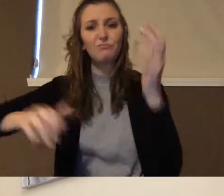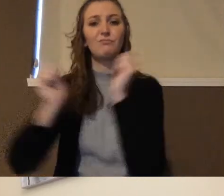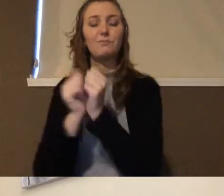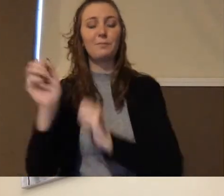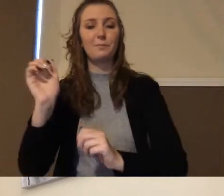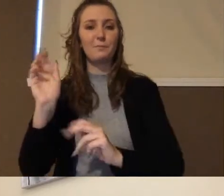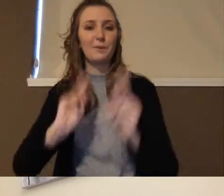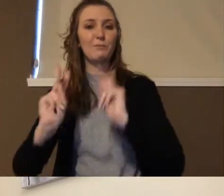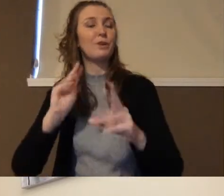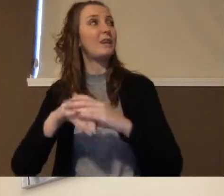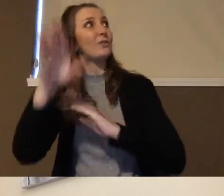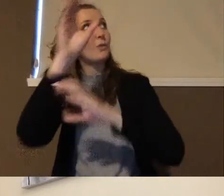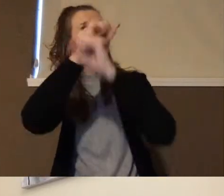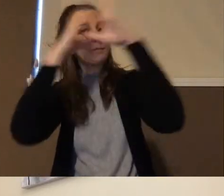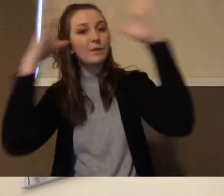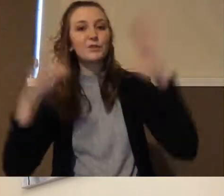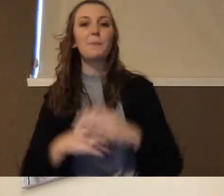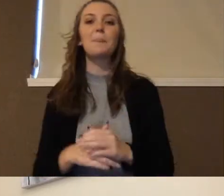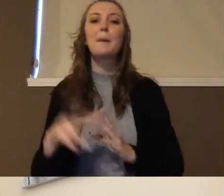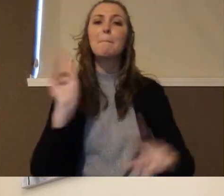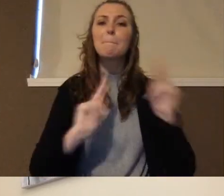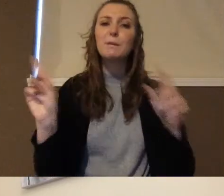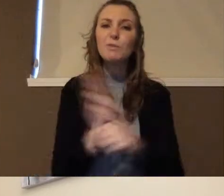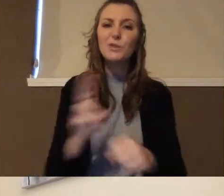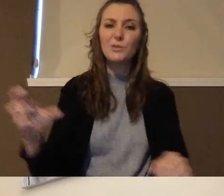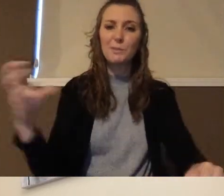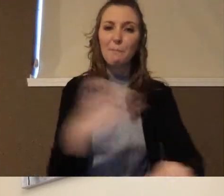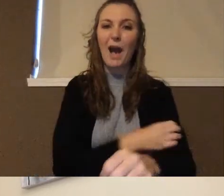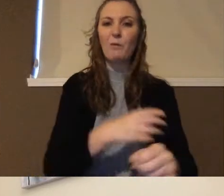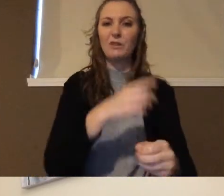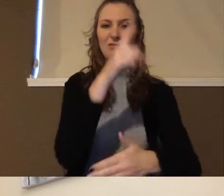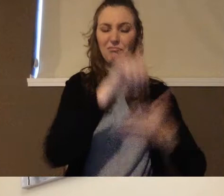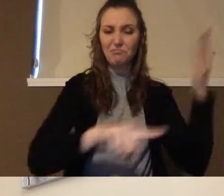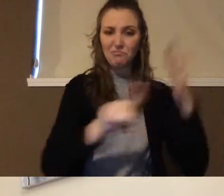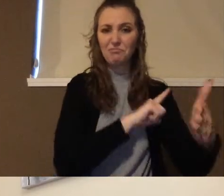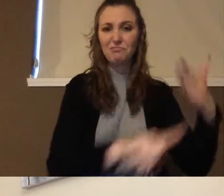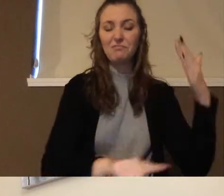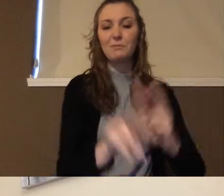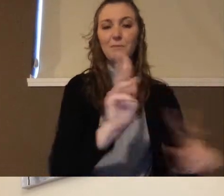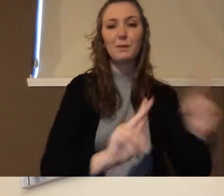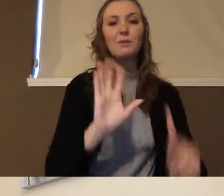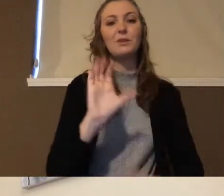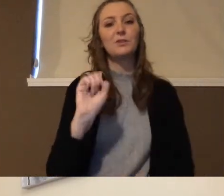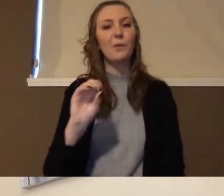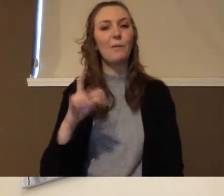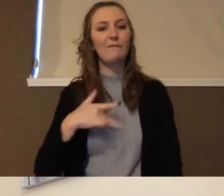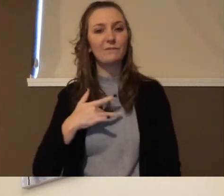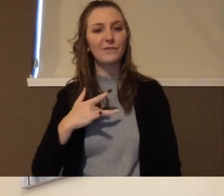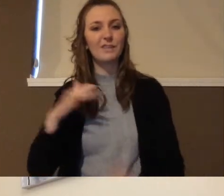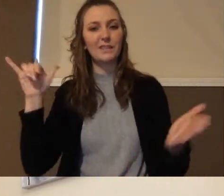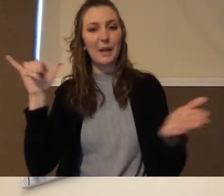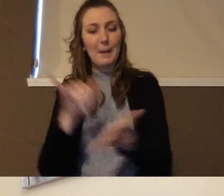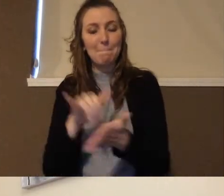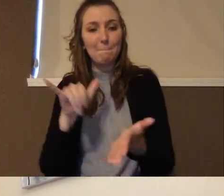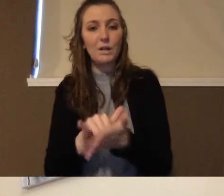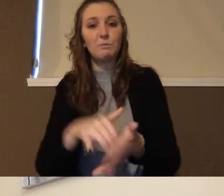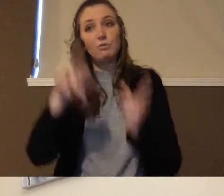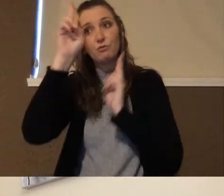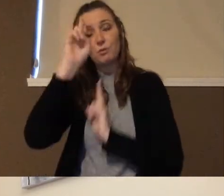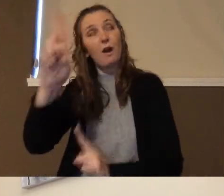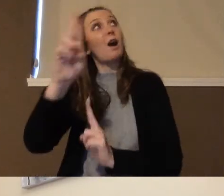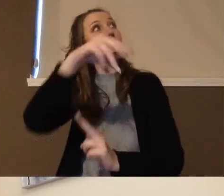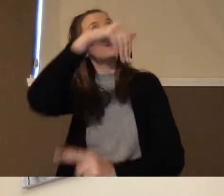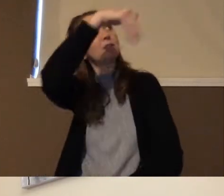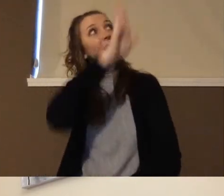vulnerable, often in our name as Americans, it feels like an impossible task to honor the image of God and act with grace as we engage those